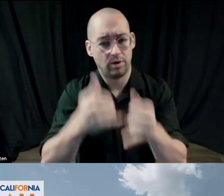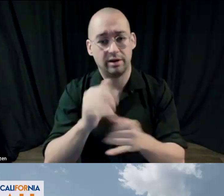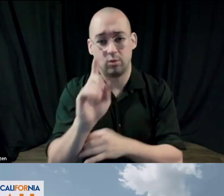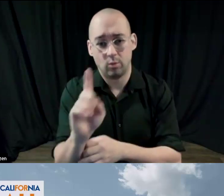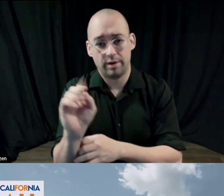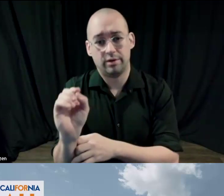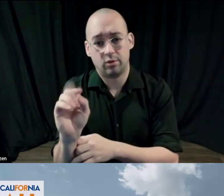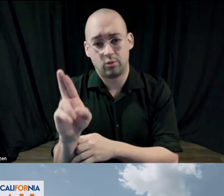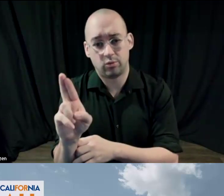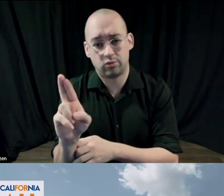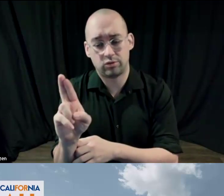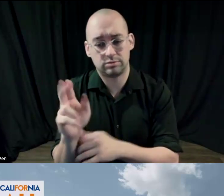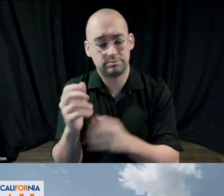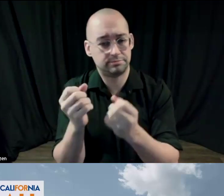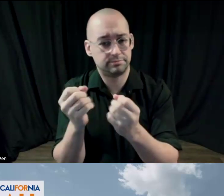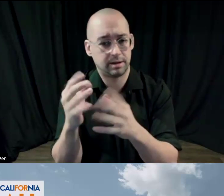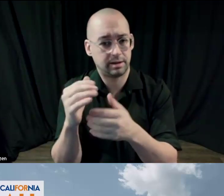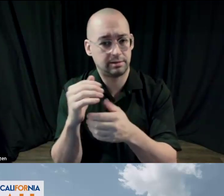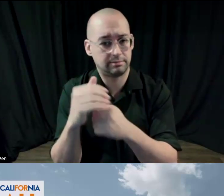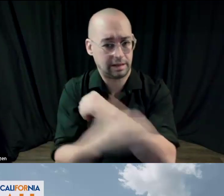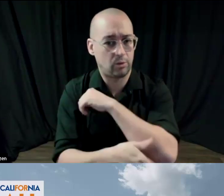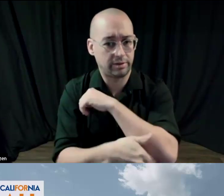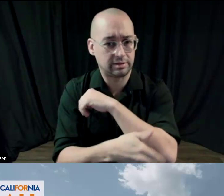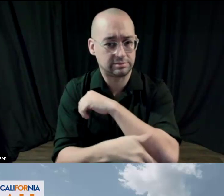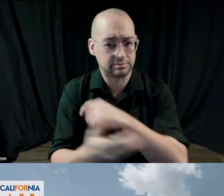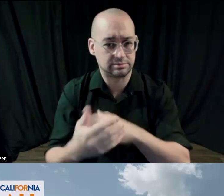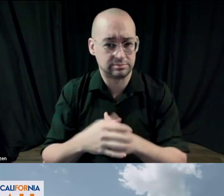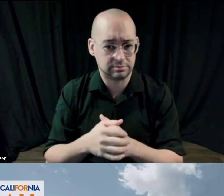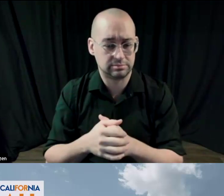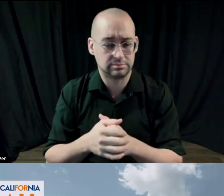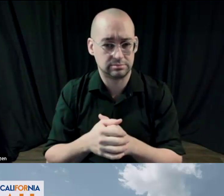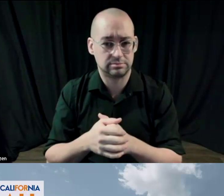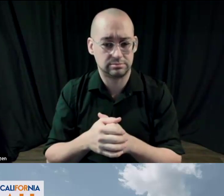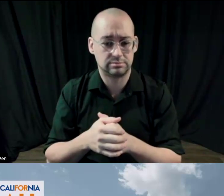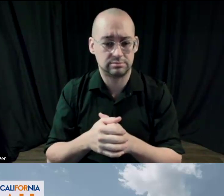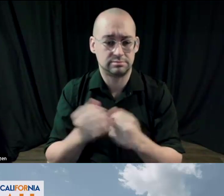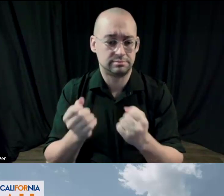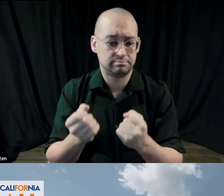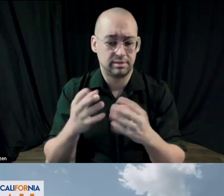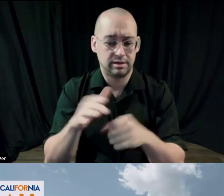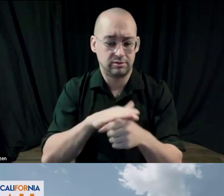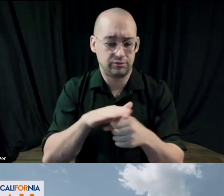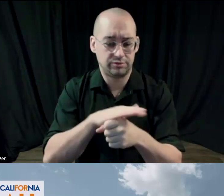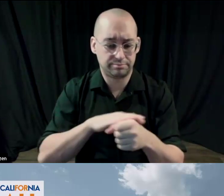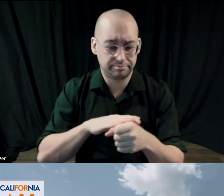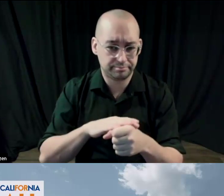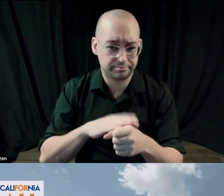county, coalition application or a multi-regional county application. So,